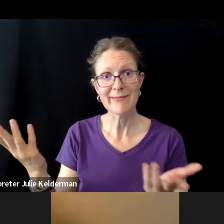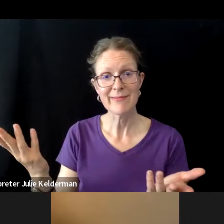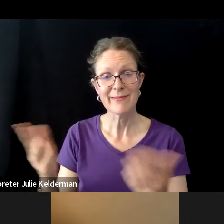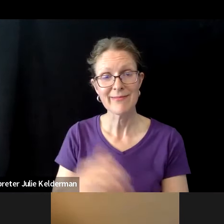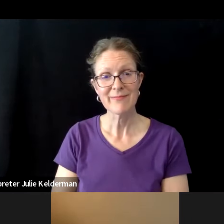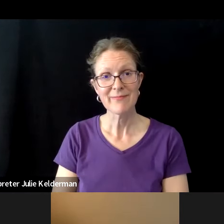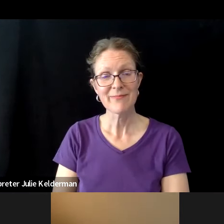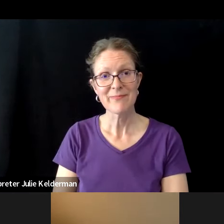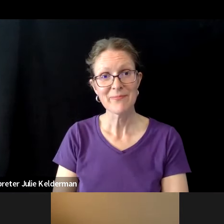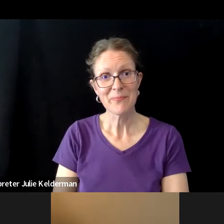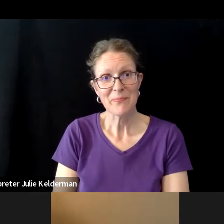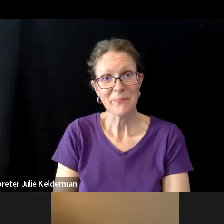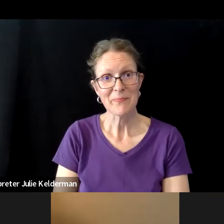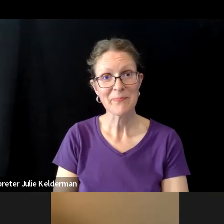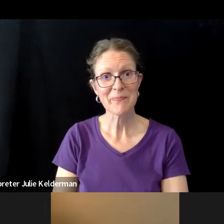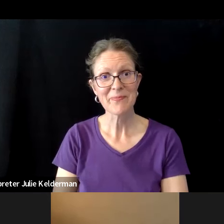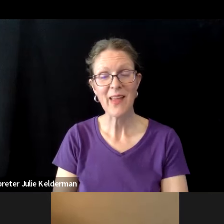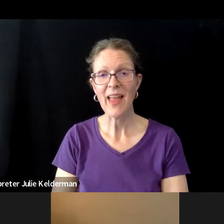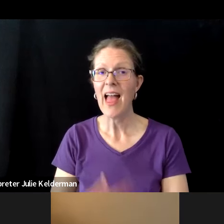I doubt she would use